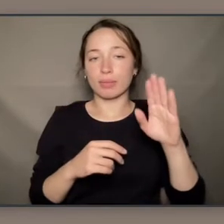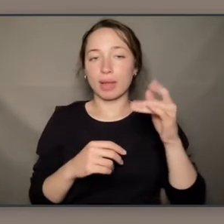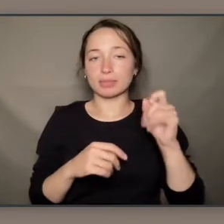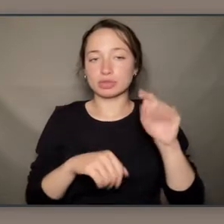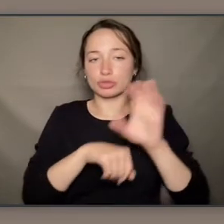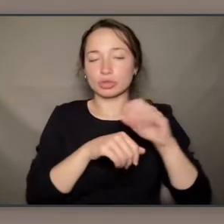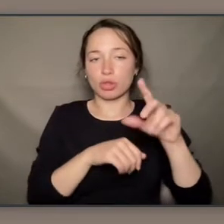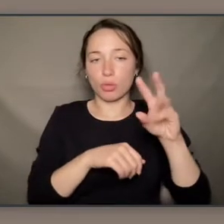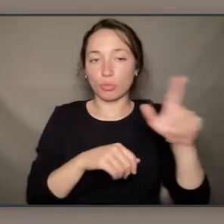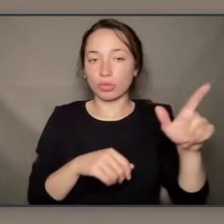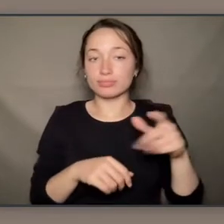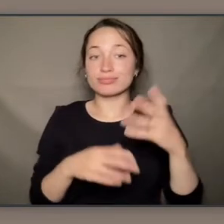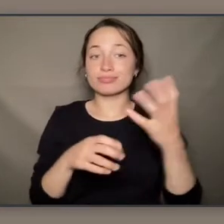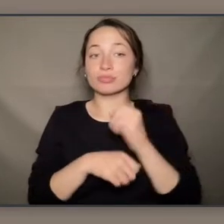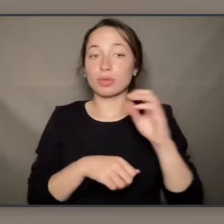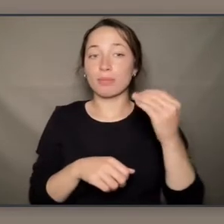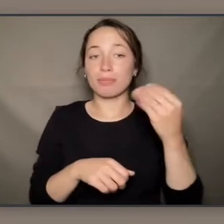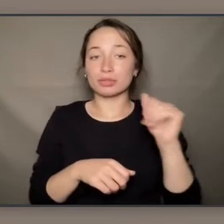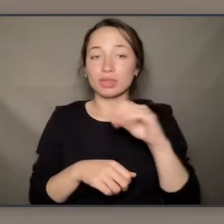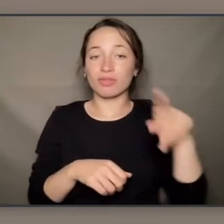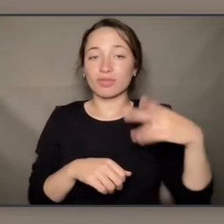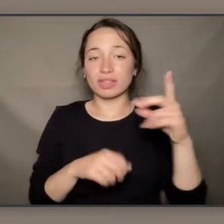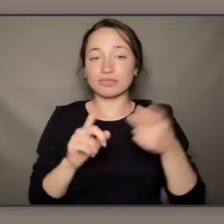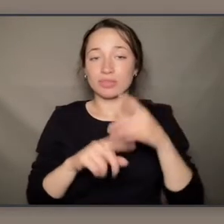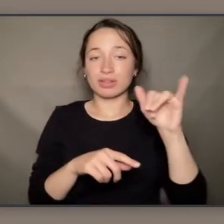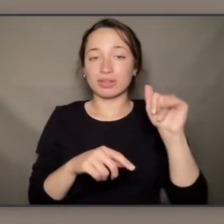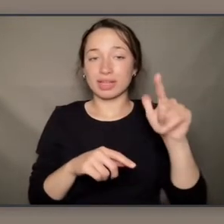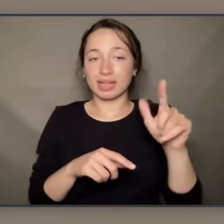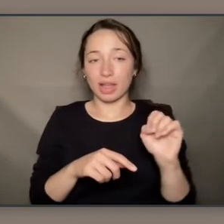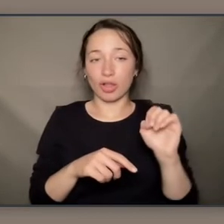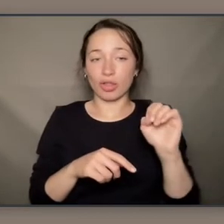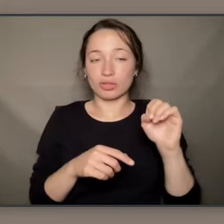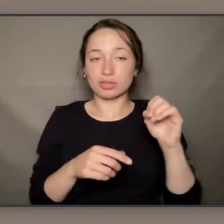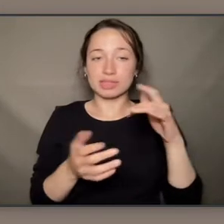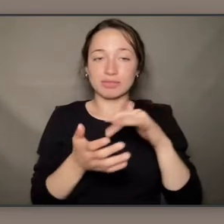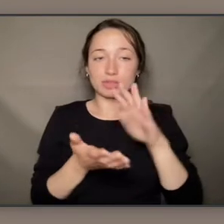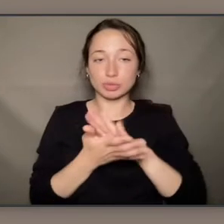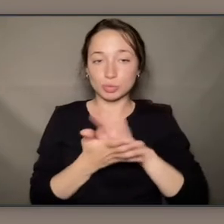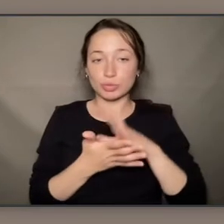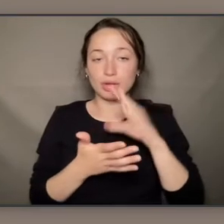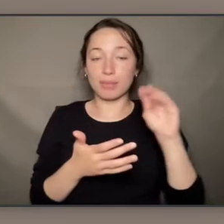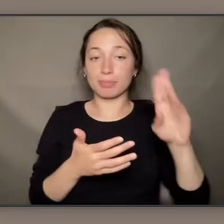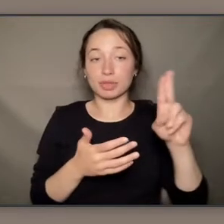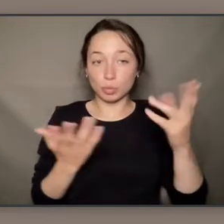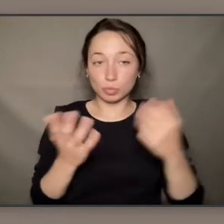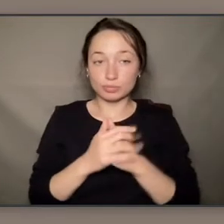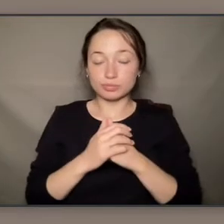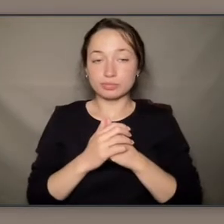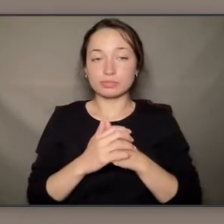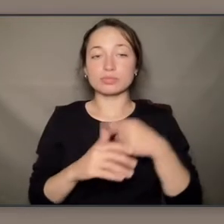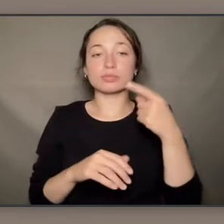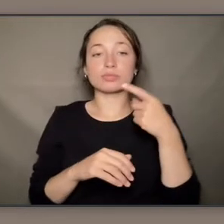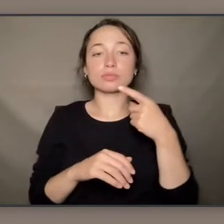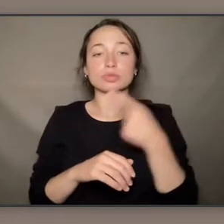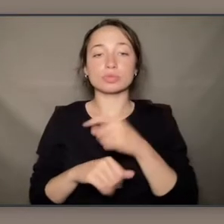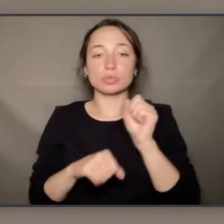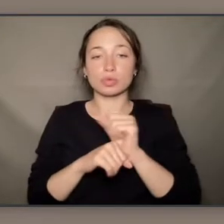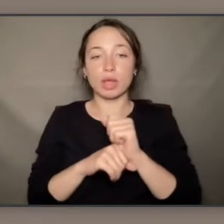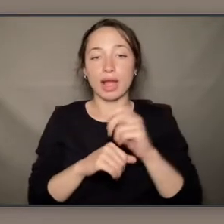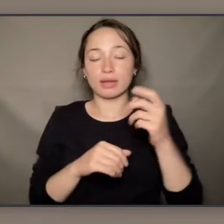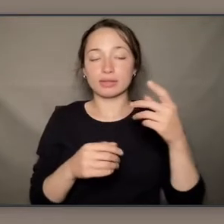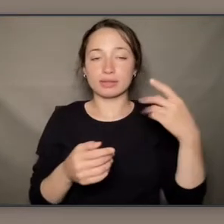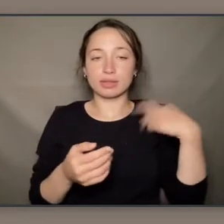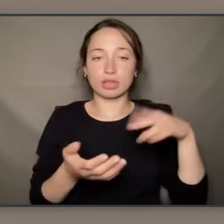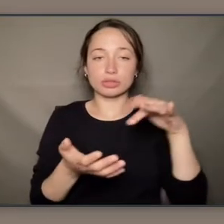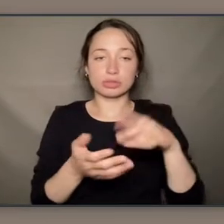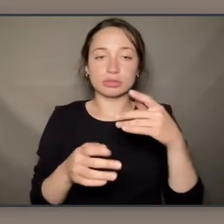Baptist Church in Lowell. She earned her master's and PhD from Yale Divinity School and BU, respectively. Atula worked